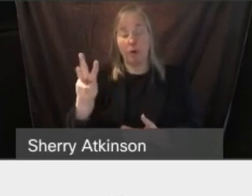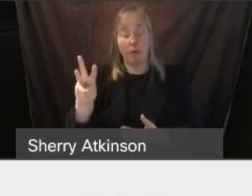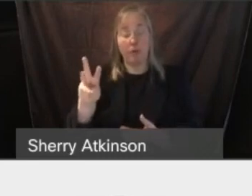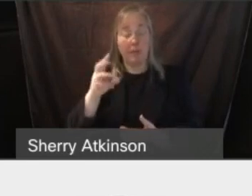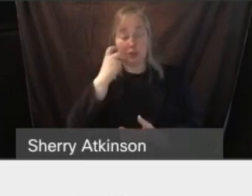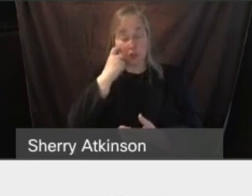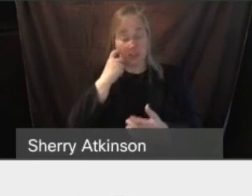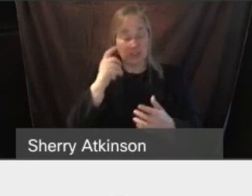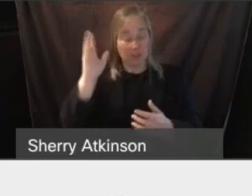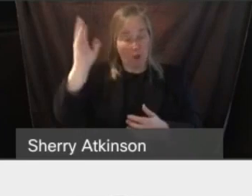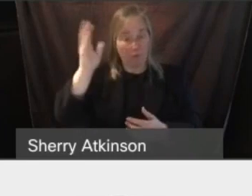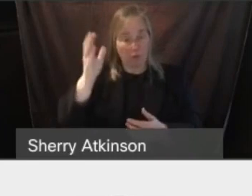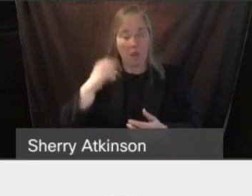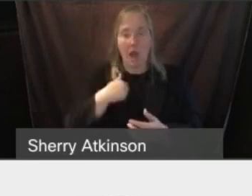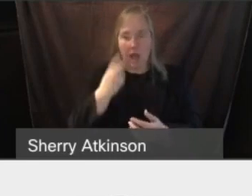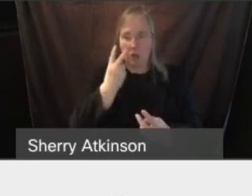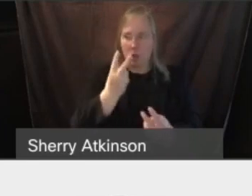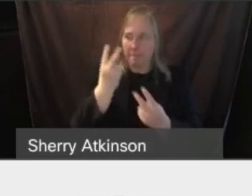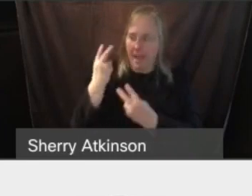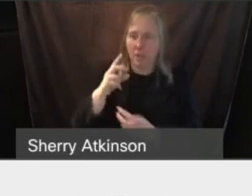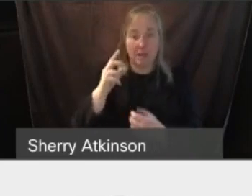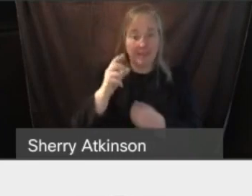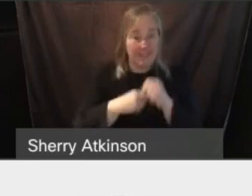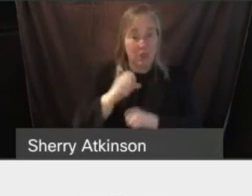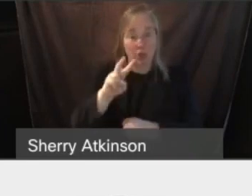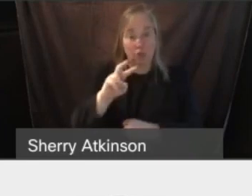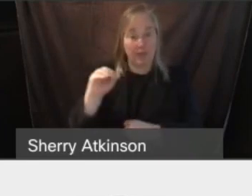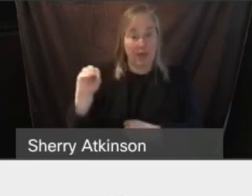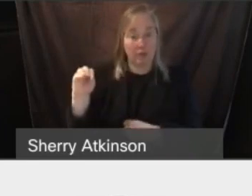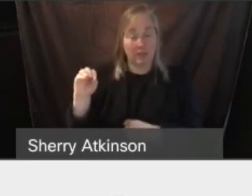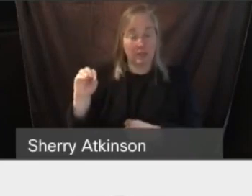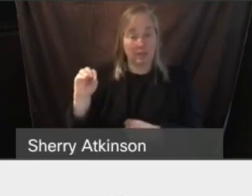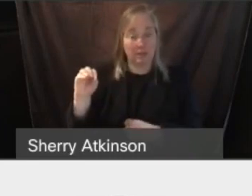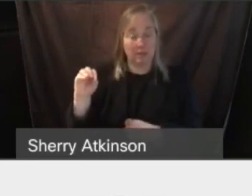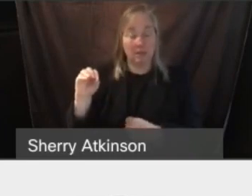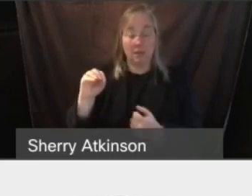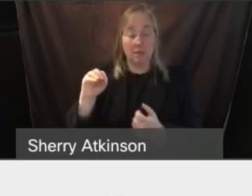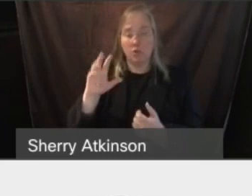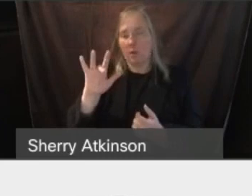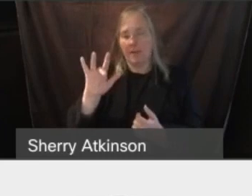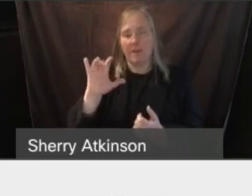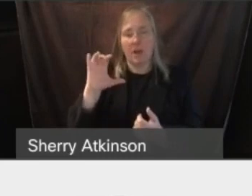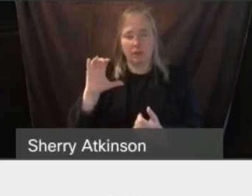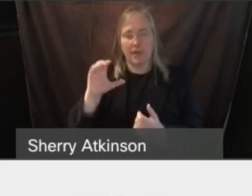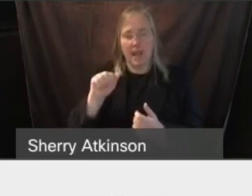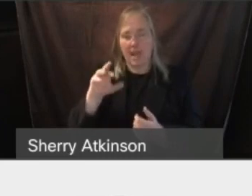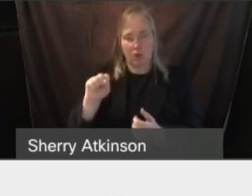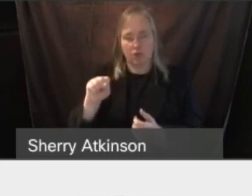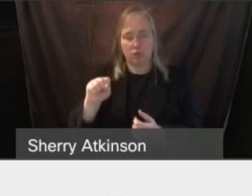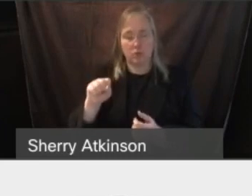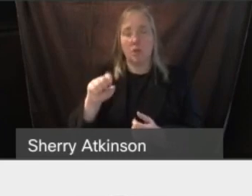in 2000, there were about 2,500 acres of undeveloped land. 2010, it was